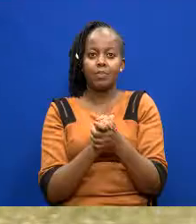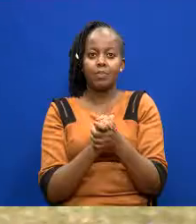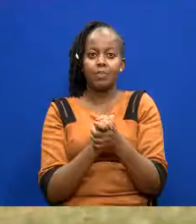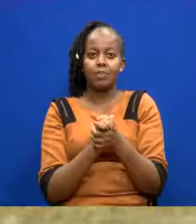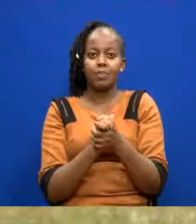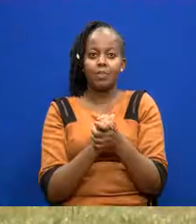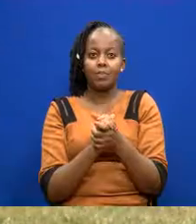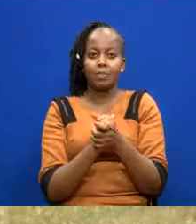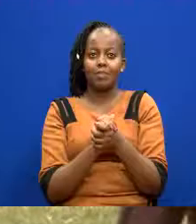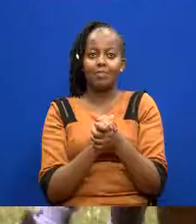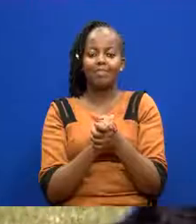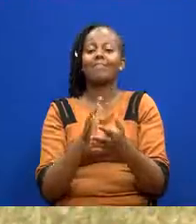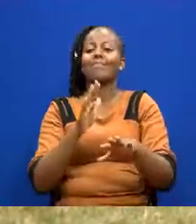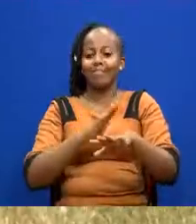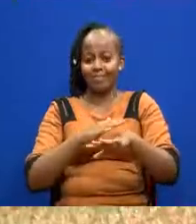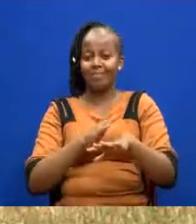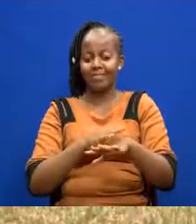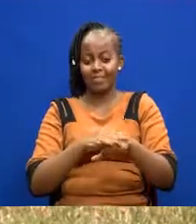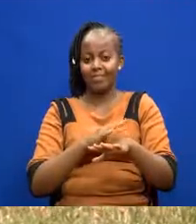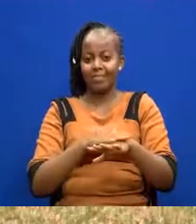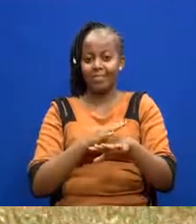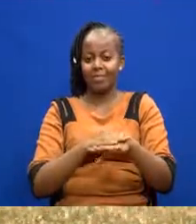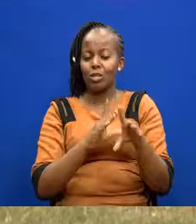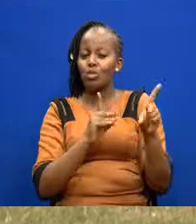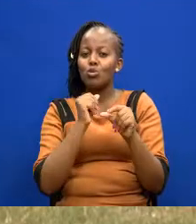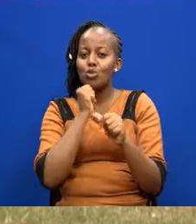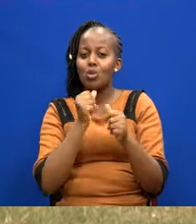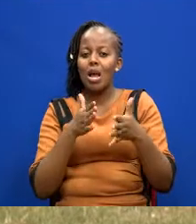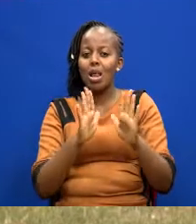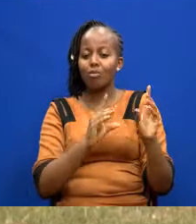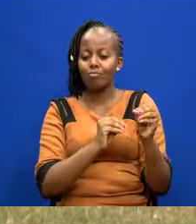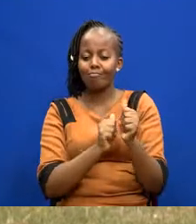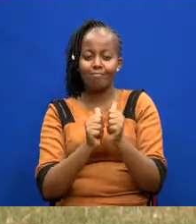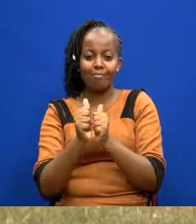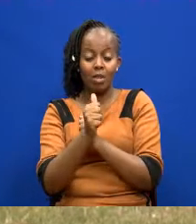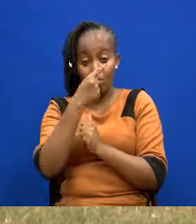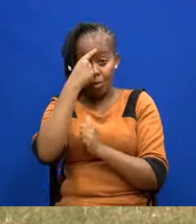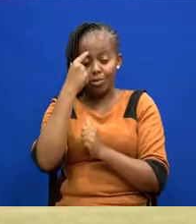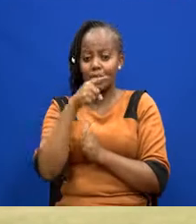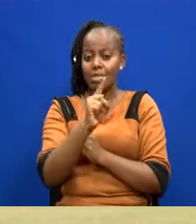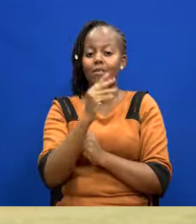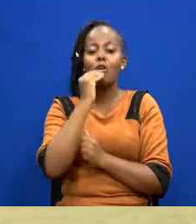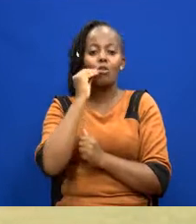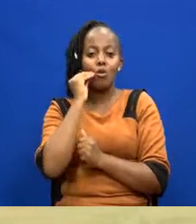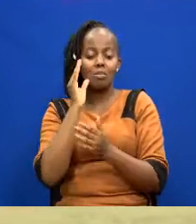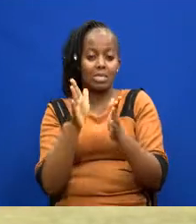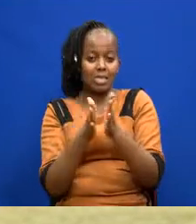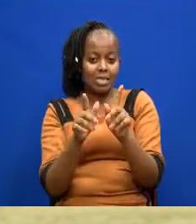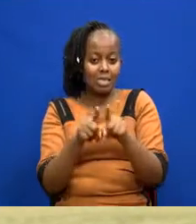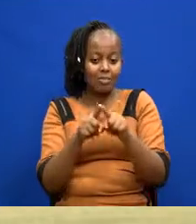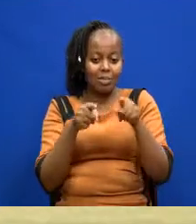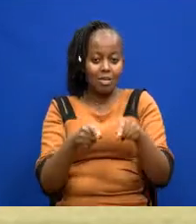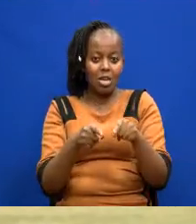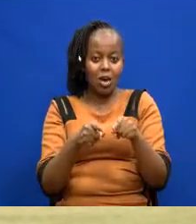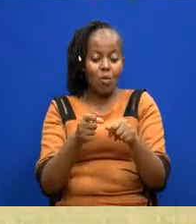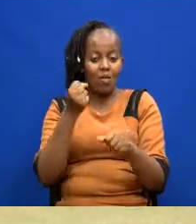Time. Go low. Better. Never allow them to go past you, because you at home as well as here, we've